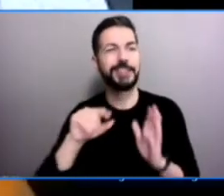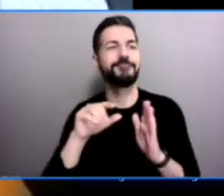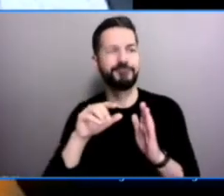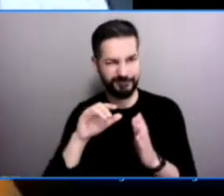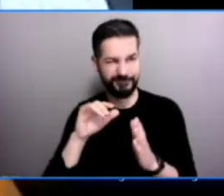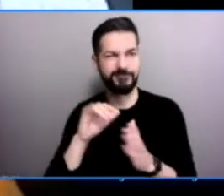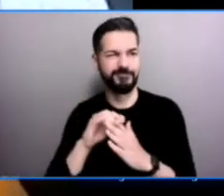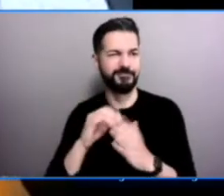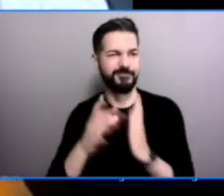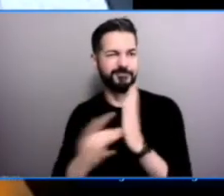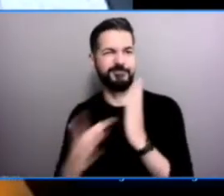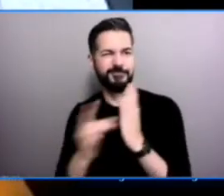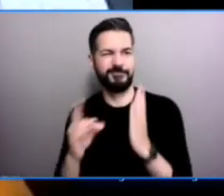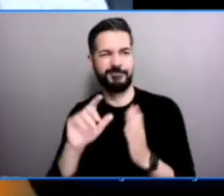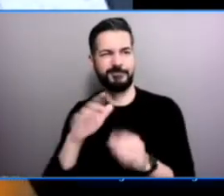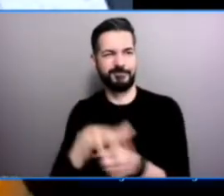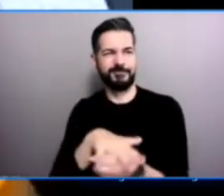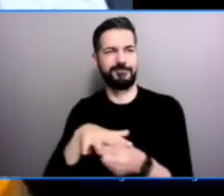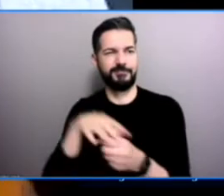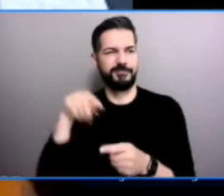We did not win.